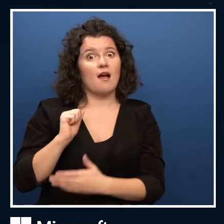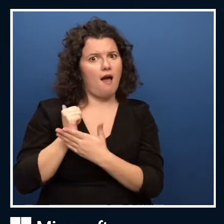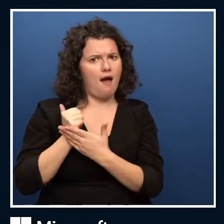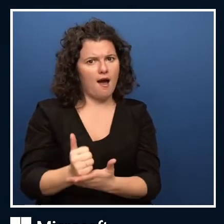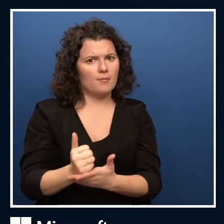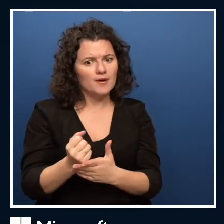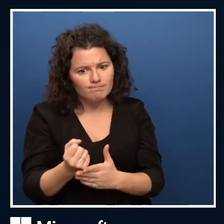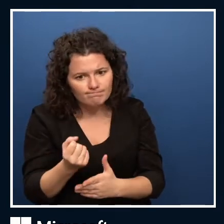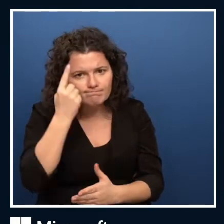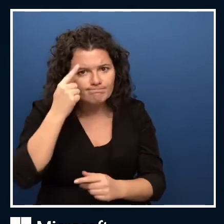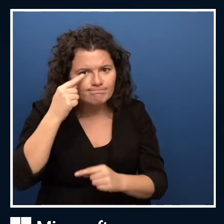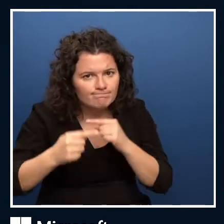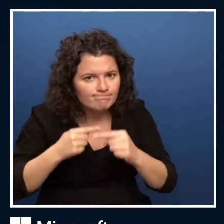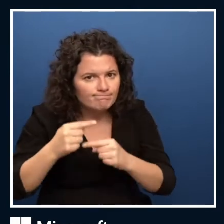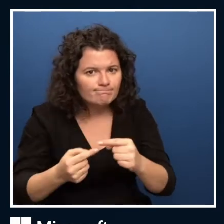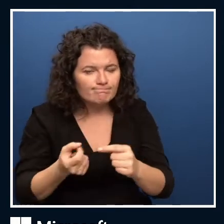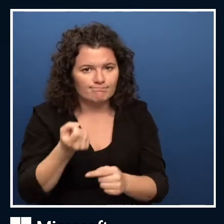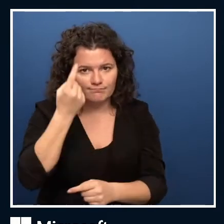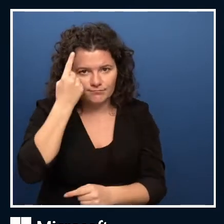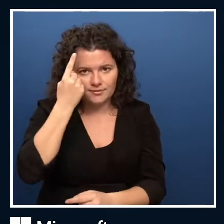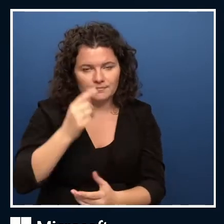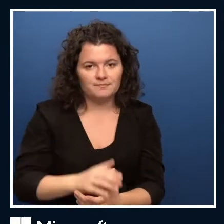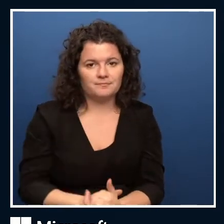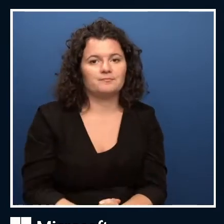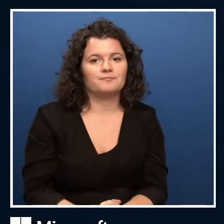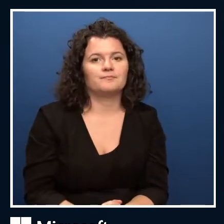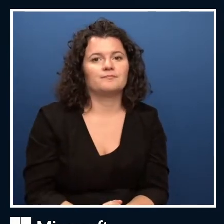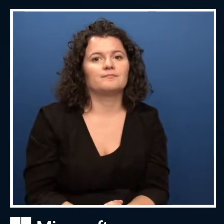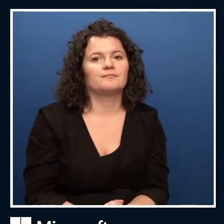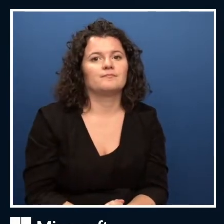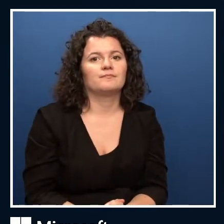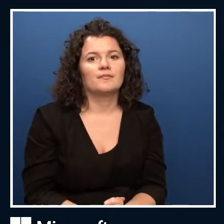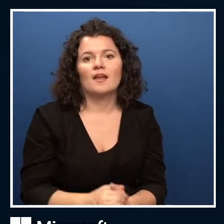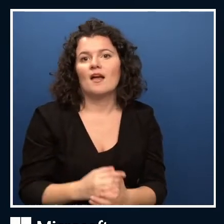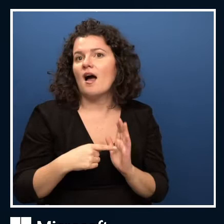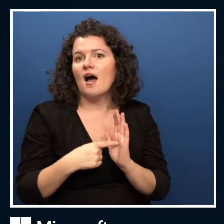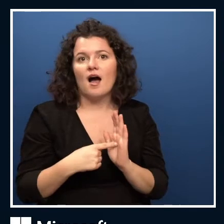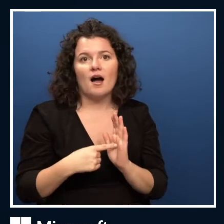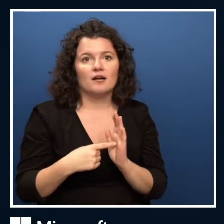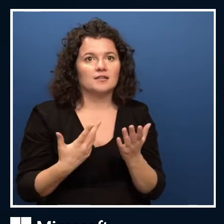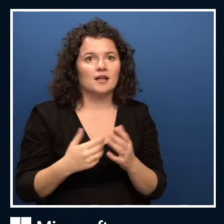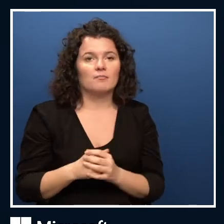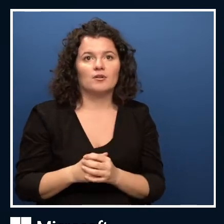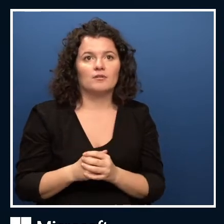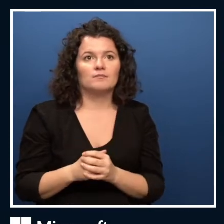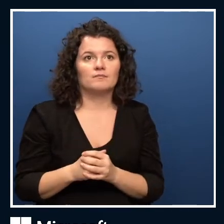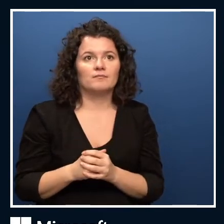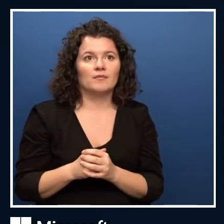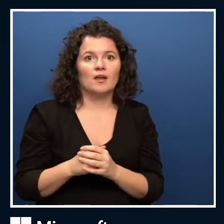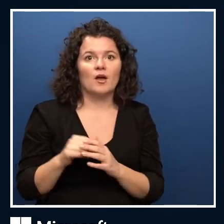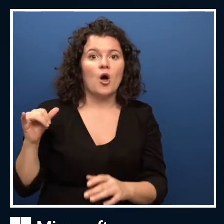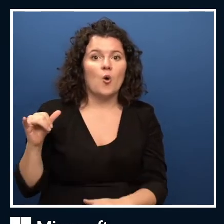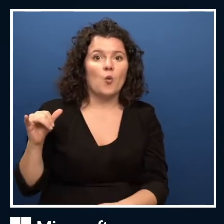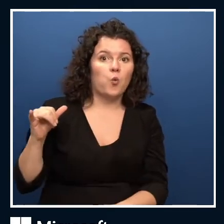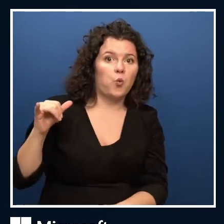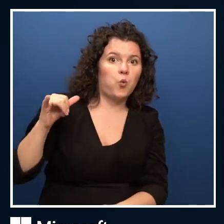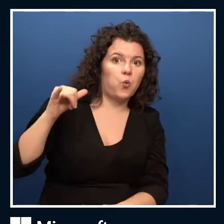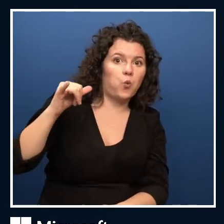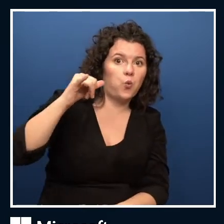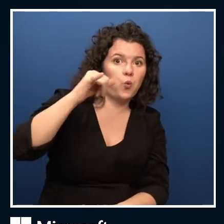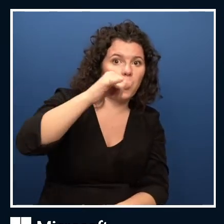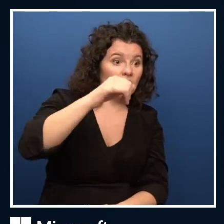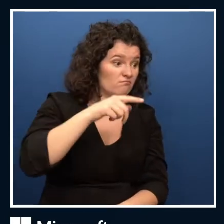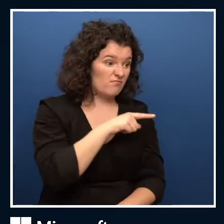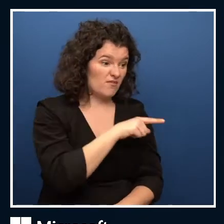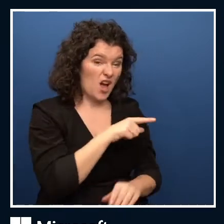questions. Our airplanes don't wave their wings like birds. And it's